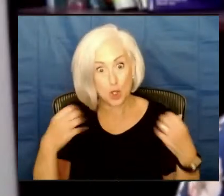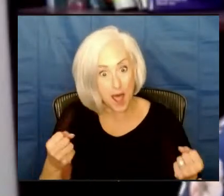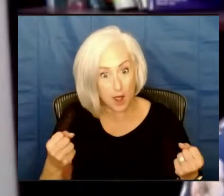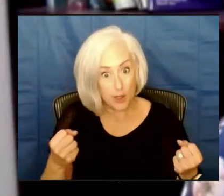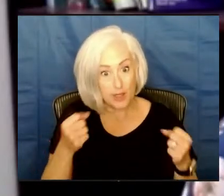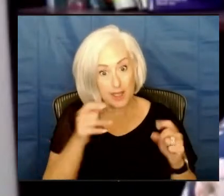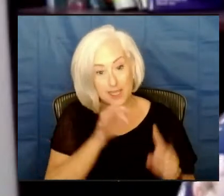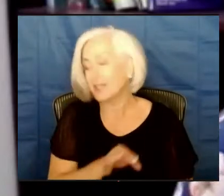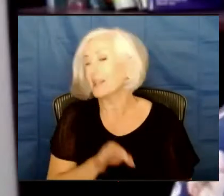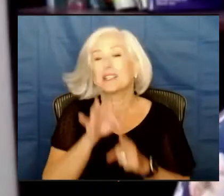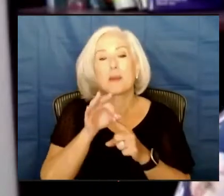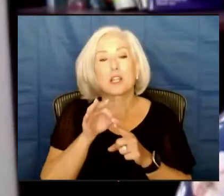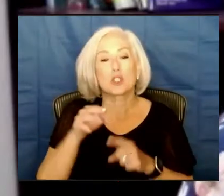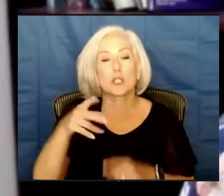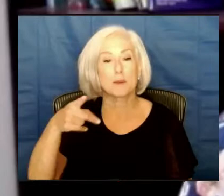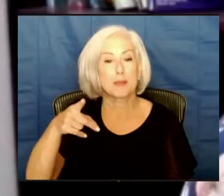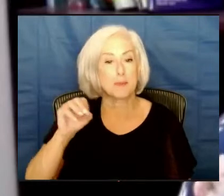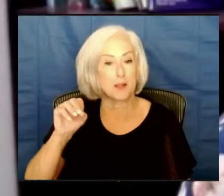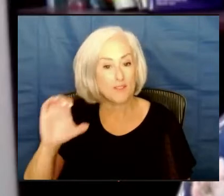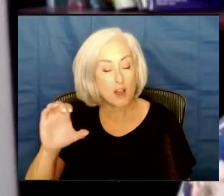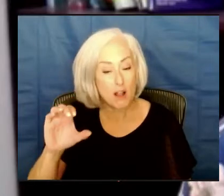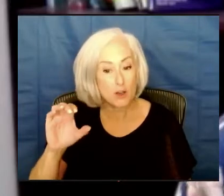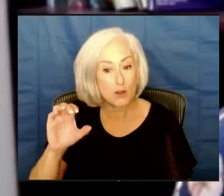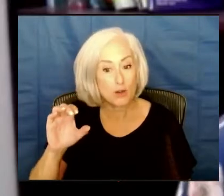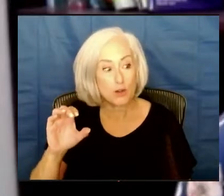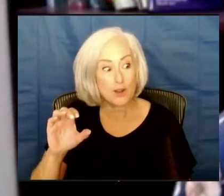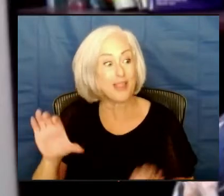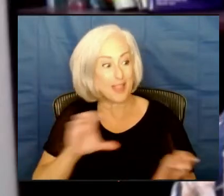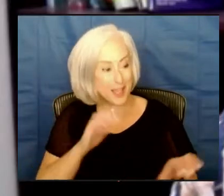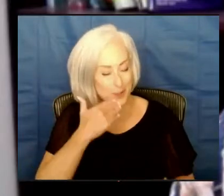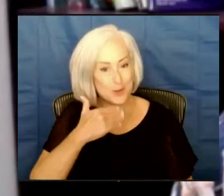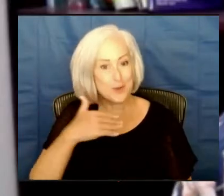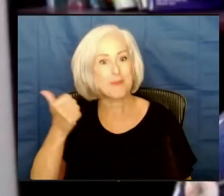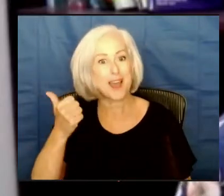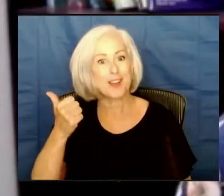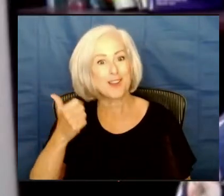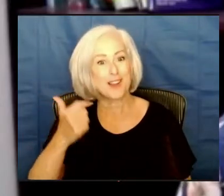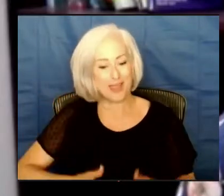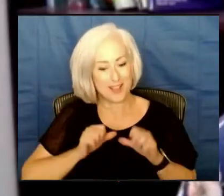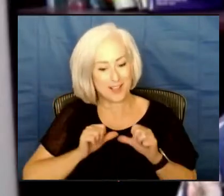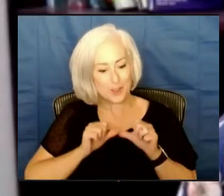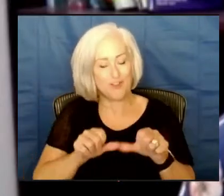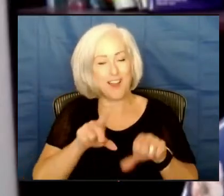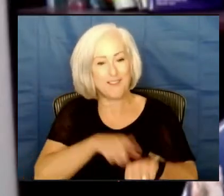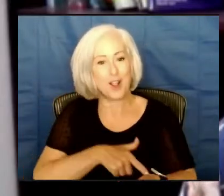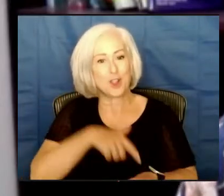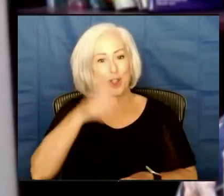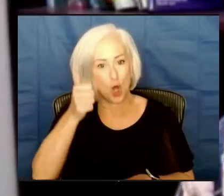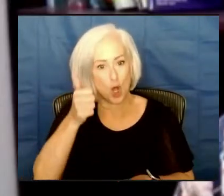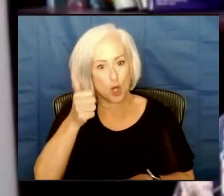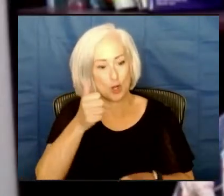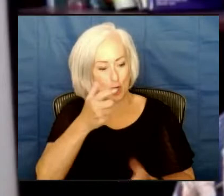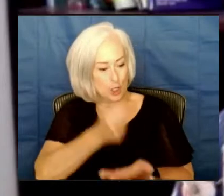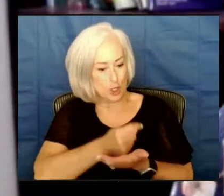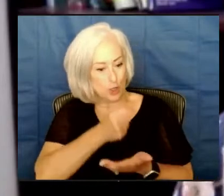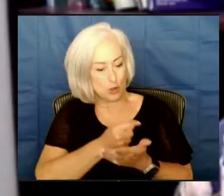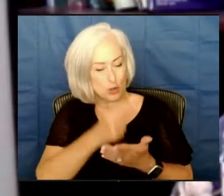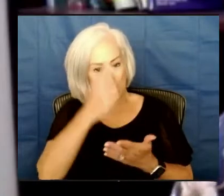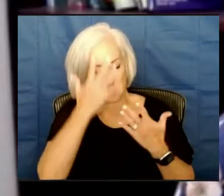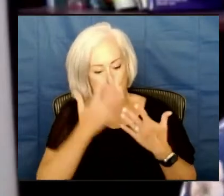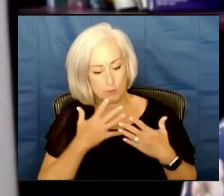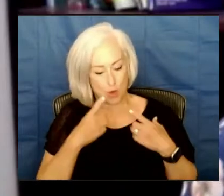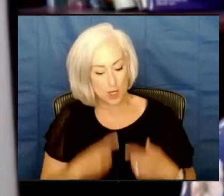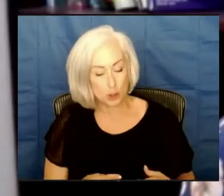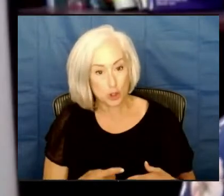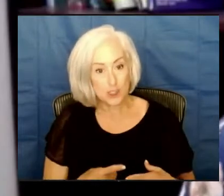patients of color, they do better. They survive longer. You treat that depression, you treat that anxiety, they